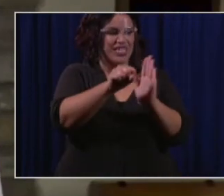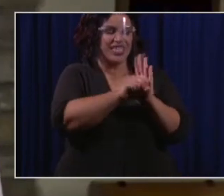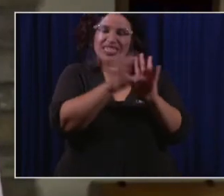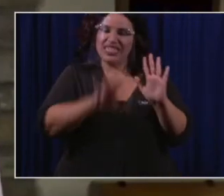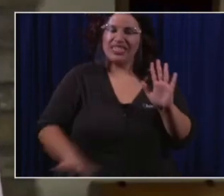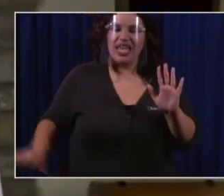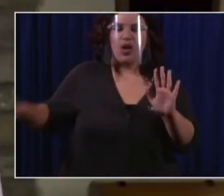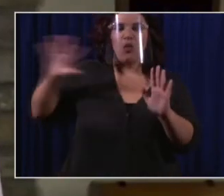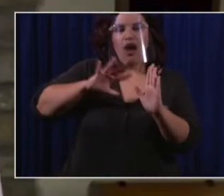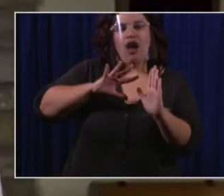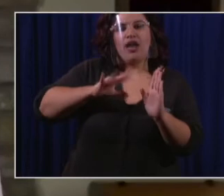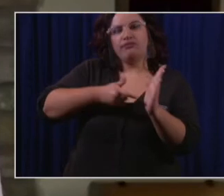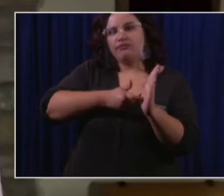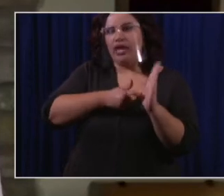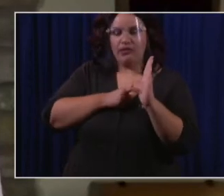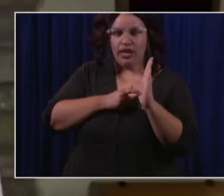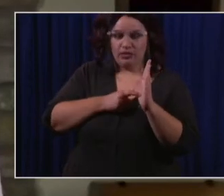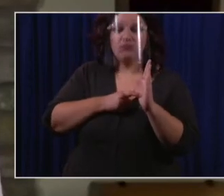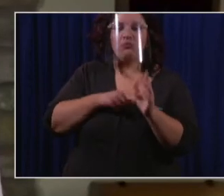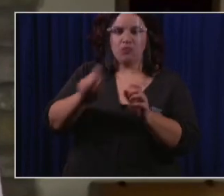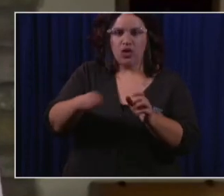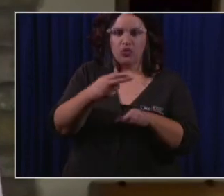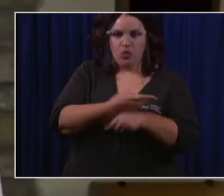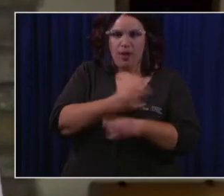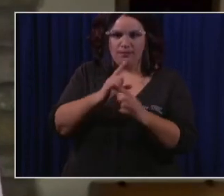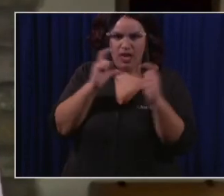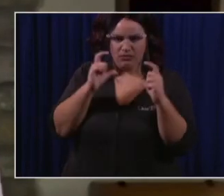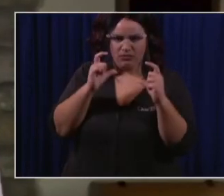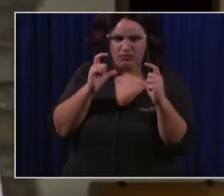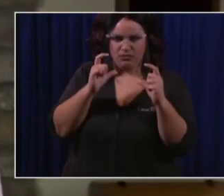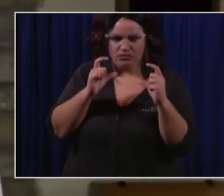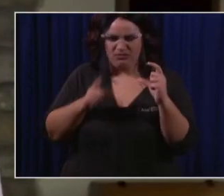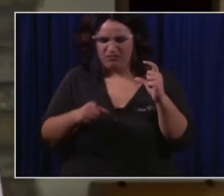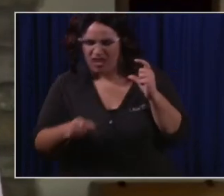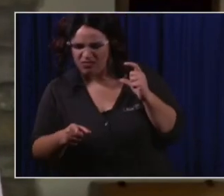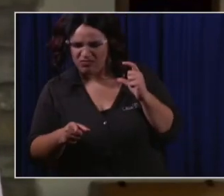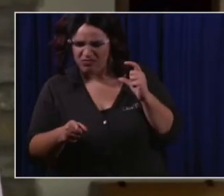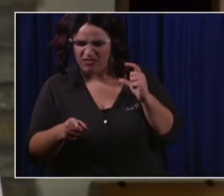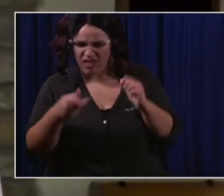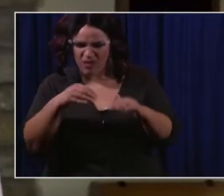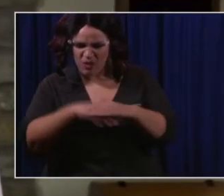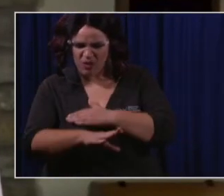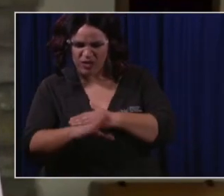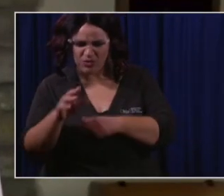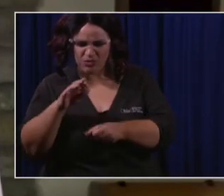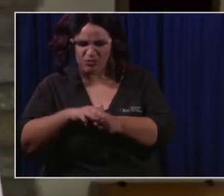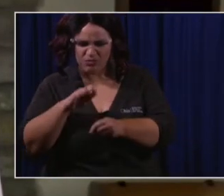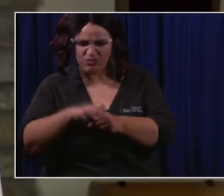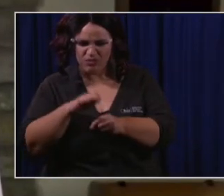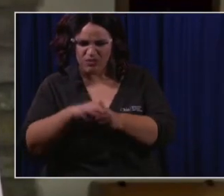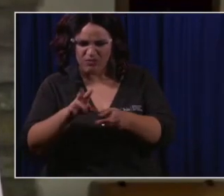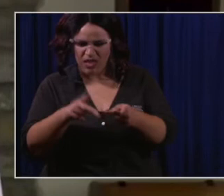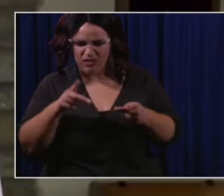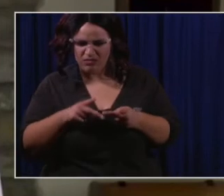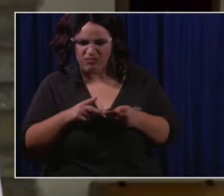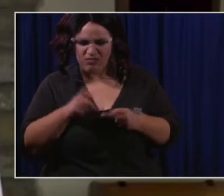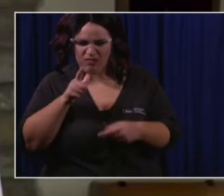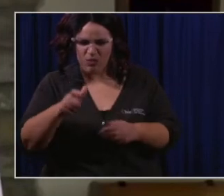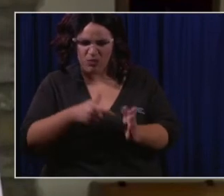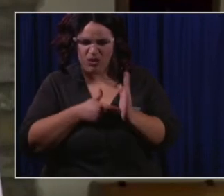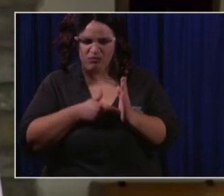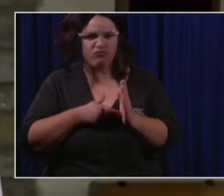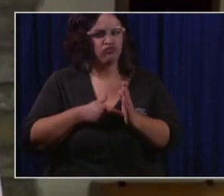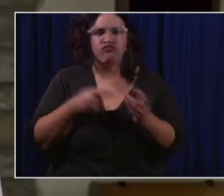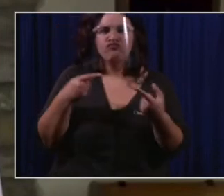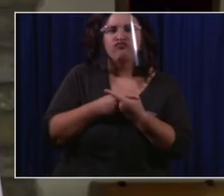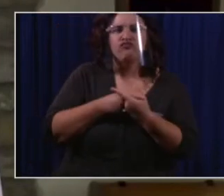polls? Yeah, I think my understanding, I've talked to the Secretary of State, Frank LaRose, about this, is that